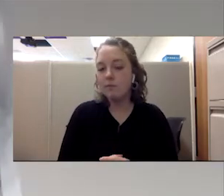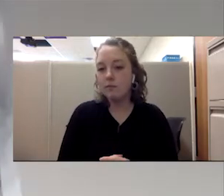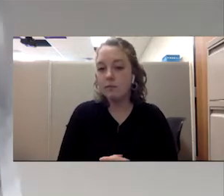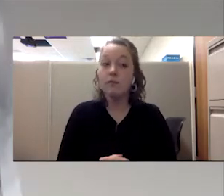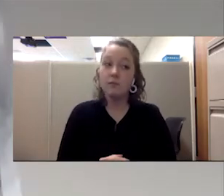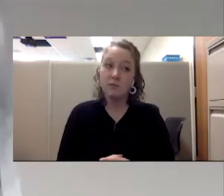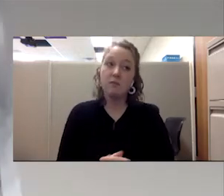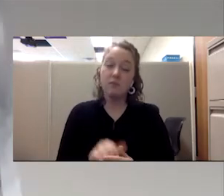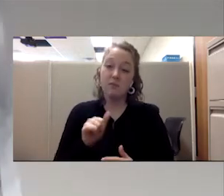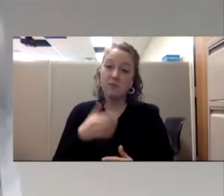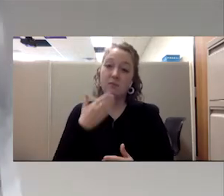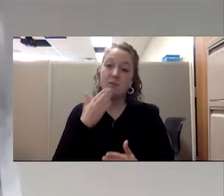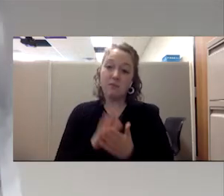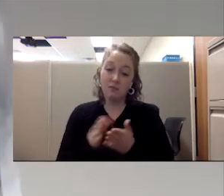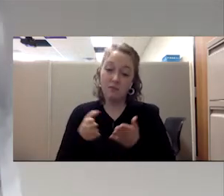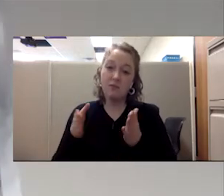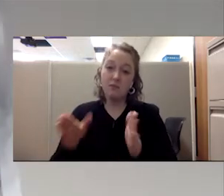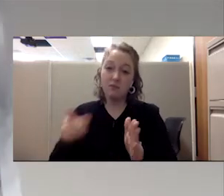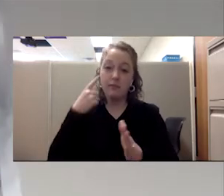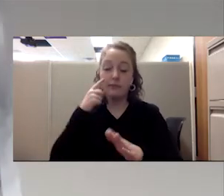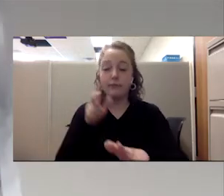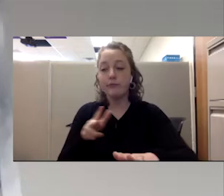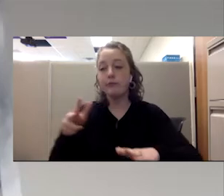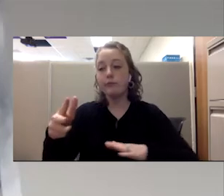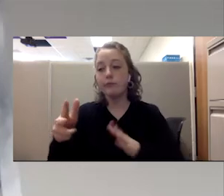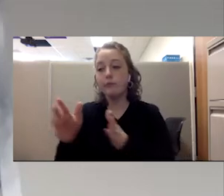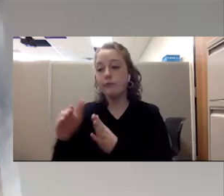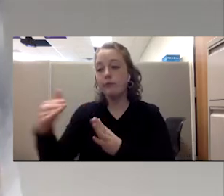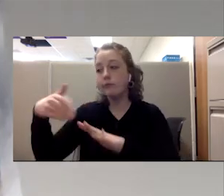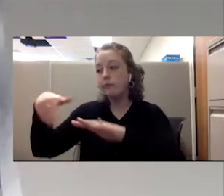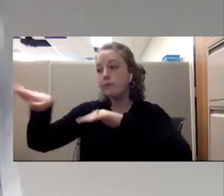that's a bad place to stop and get out of a car.